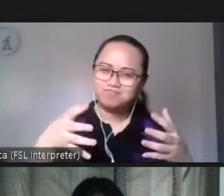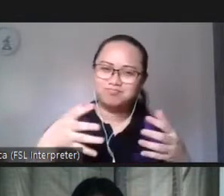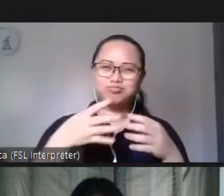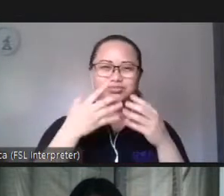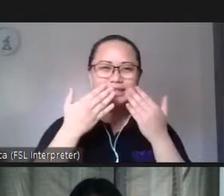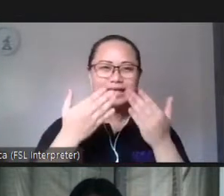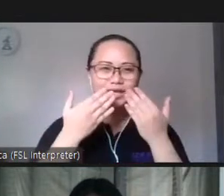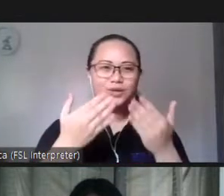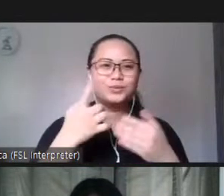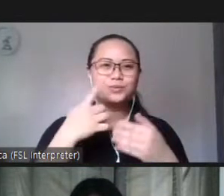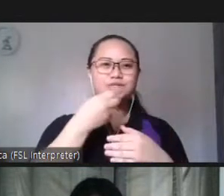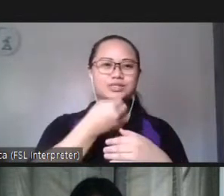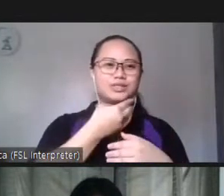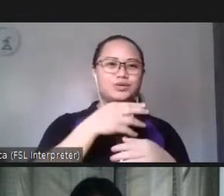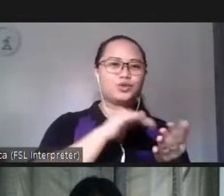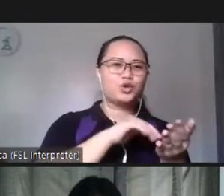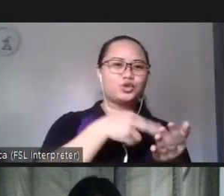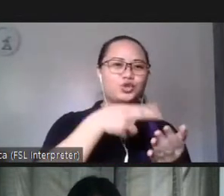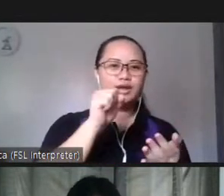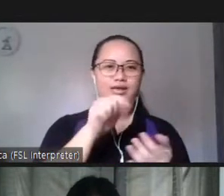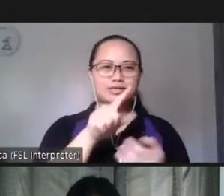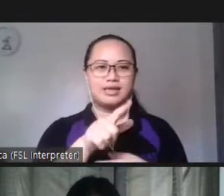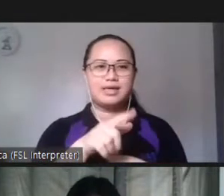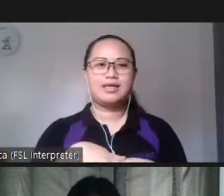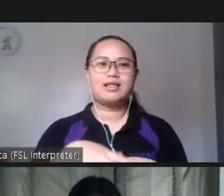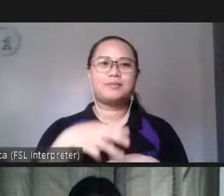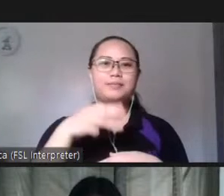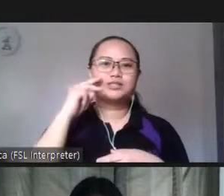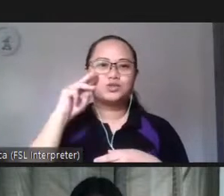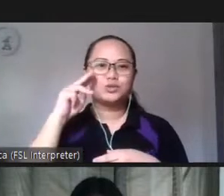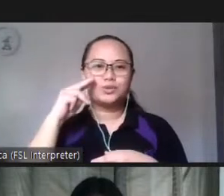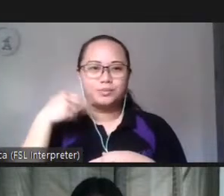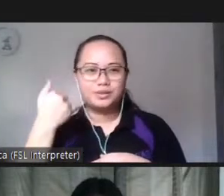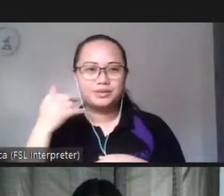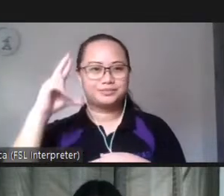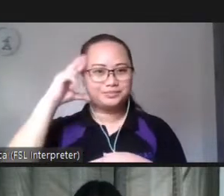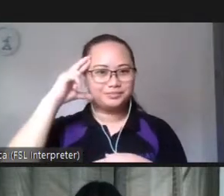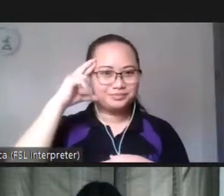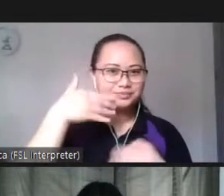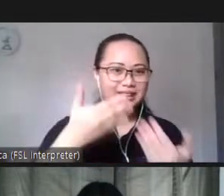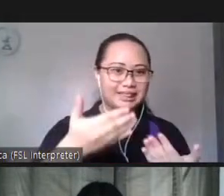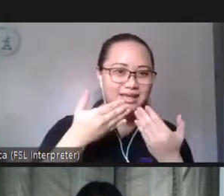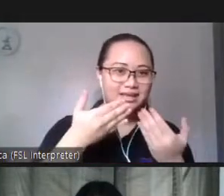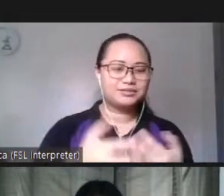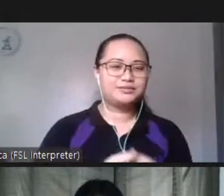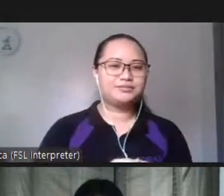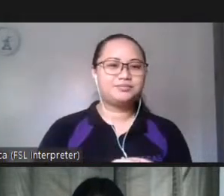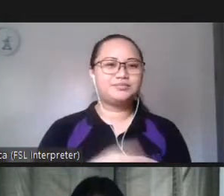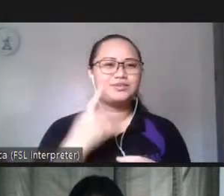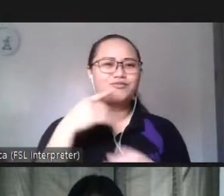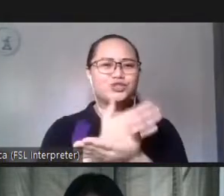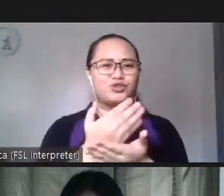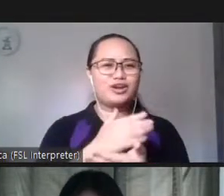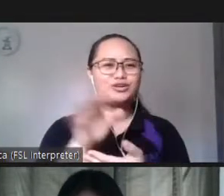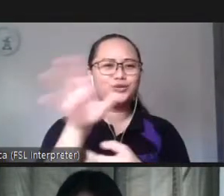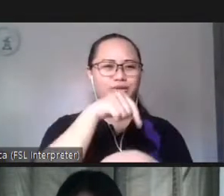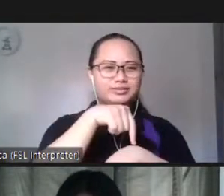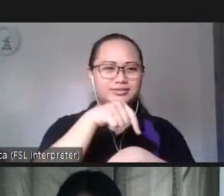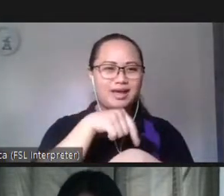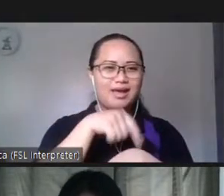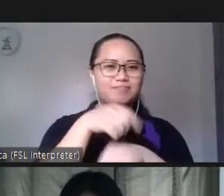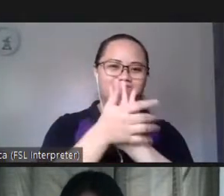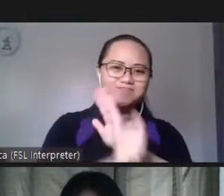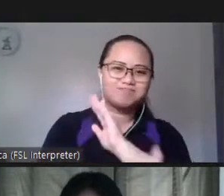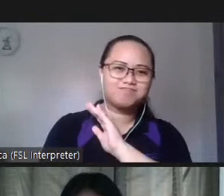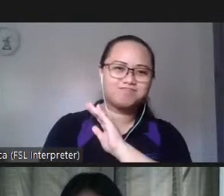Dr. Catublas, Ms. Hara, and Mr. Manding, for sharing their time and expertise with us, for answering